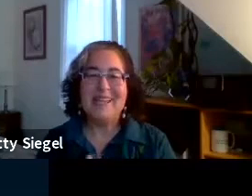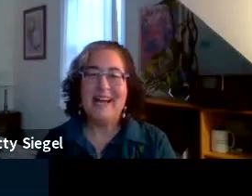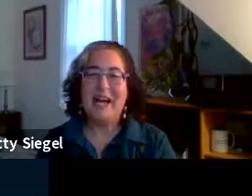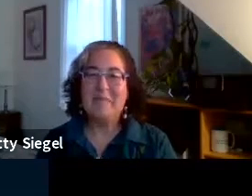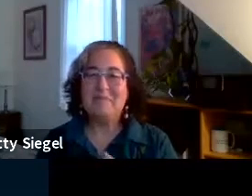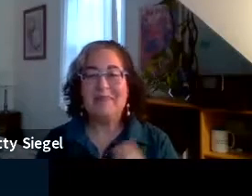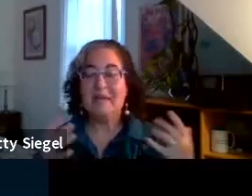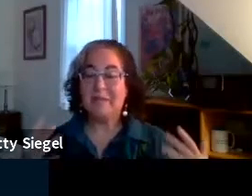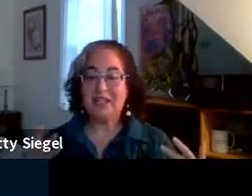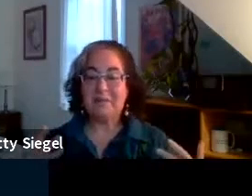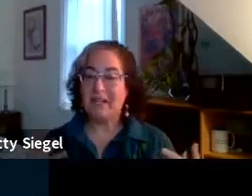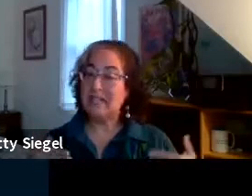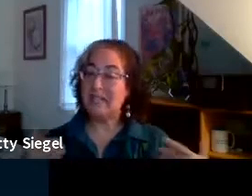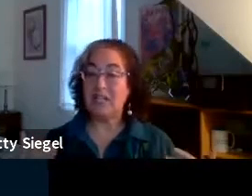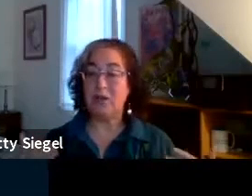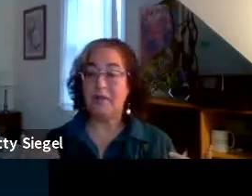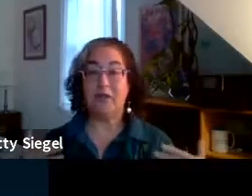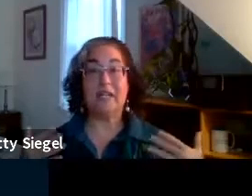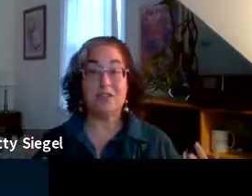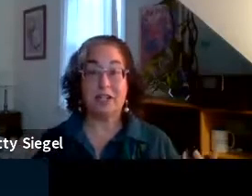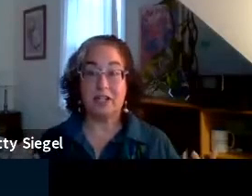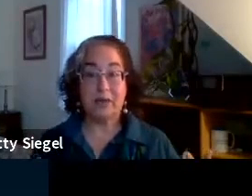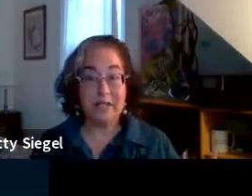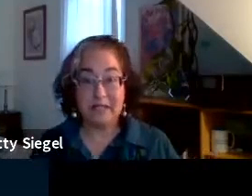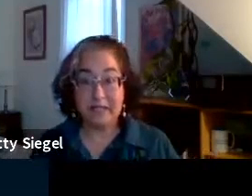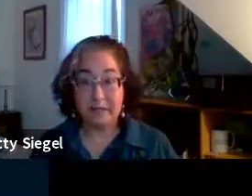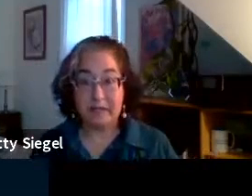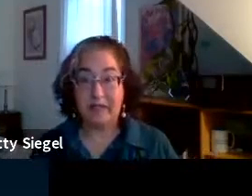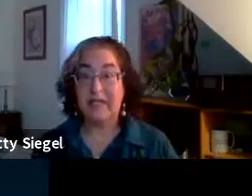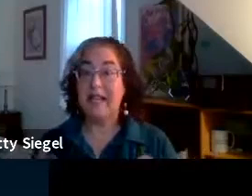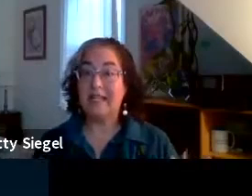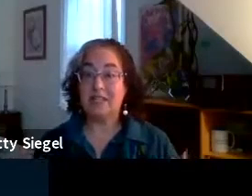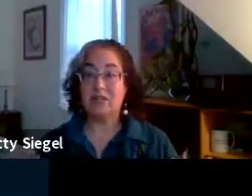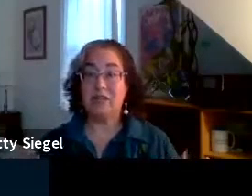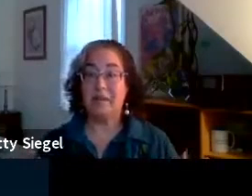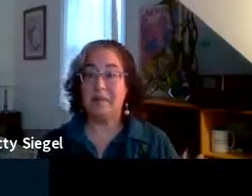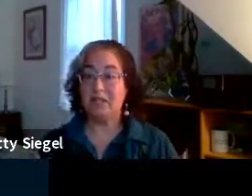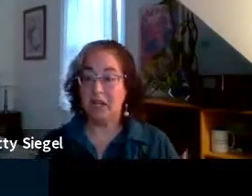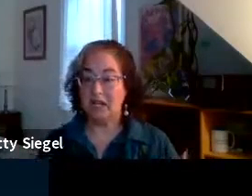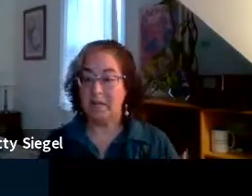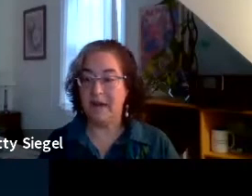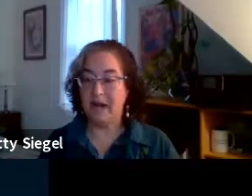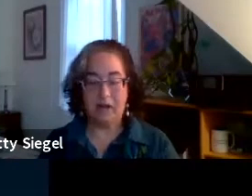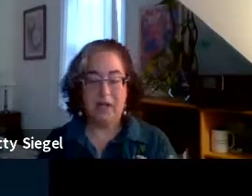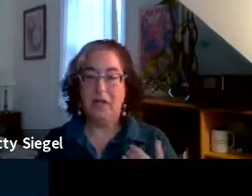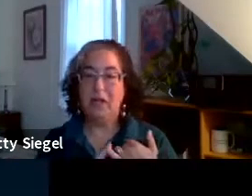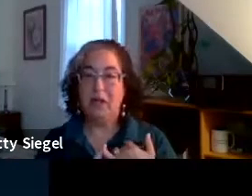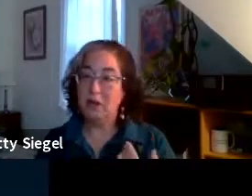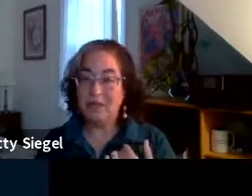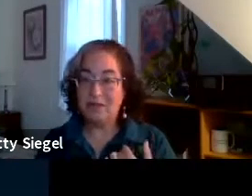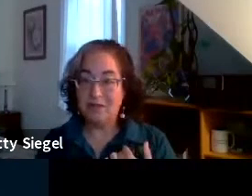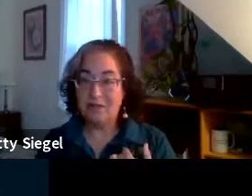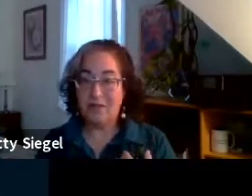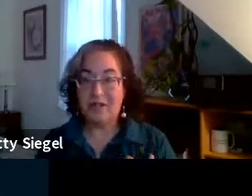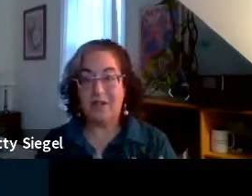Chicago. My job today is set you up for an introduction to what is accessibility. And I like to do that by talking about